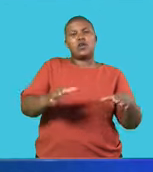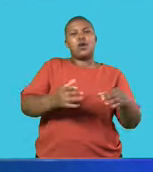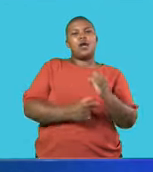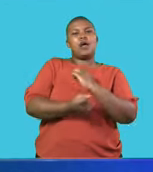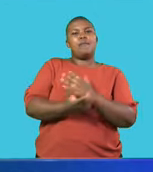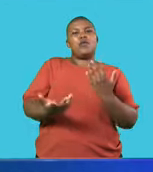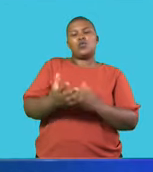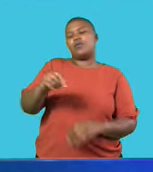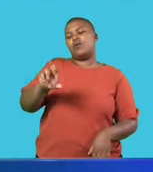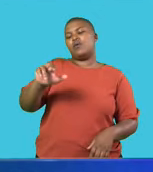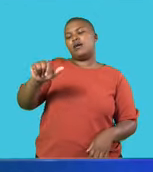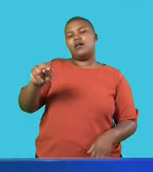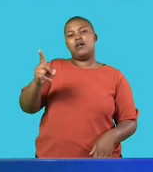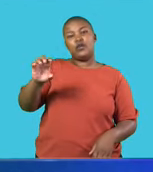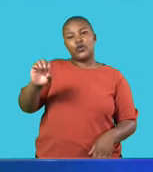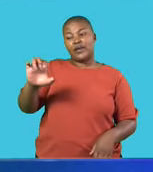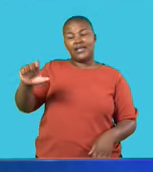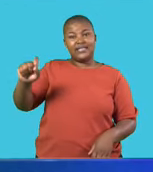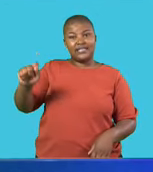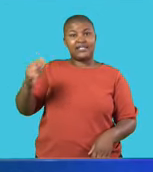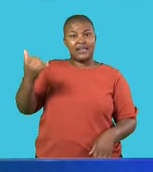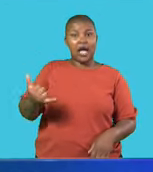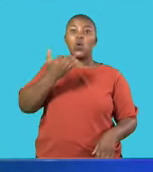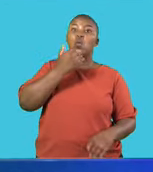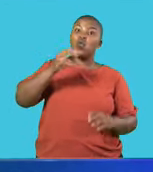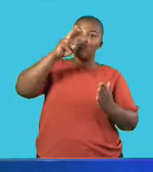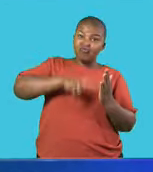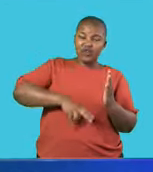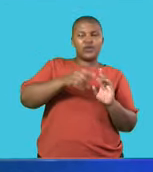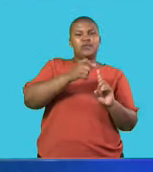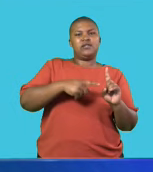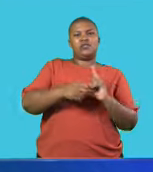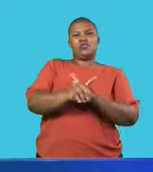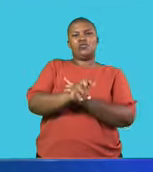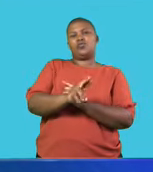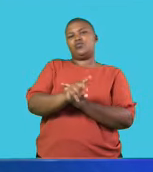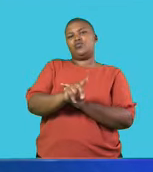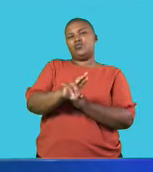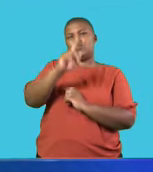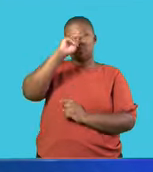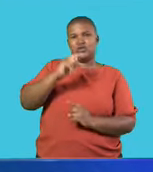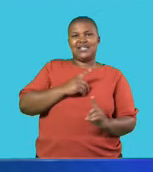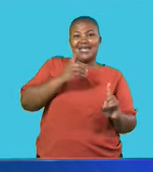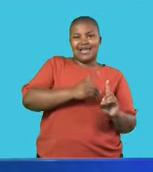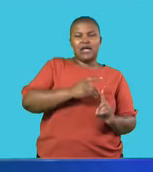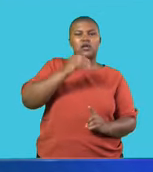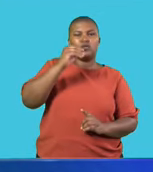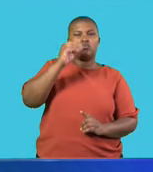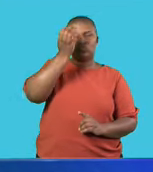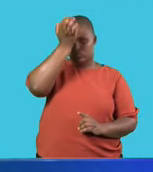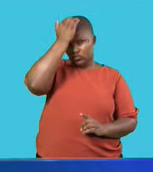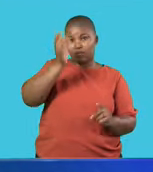eOrlando East ngomgqibelo. Kwintetha yakhe efundwe intombi yakhe ududuzile Zuma, uZuma uthi uza kuhlala elilungu le-African National